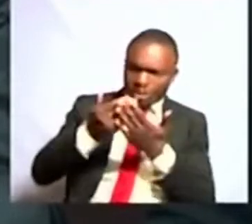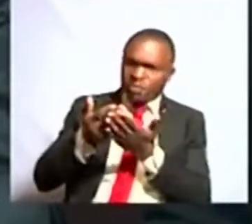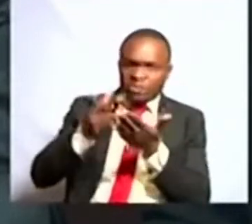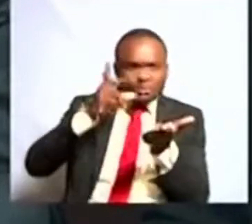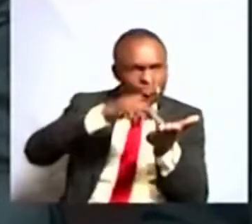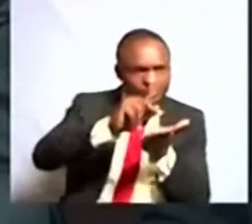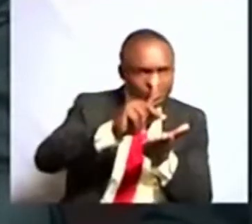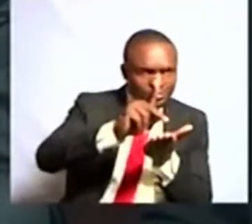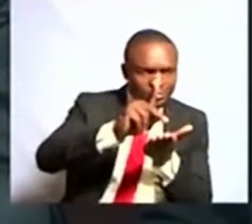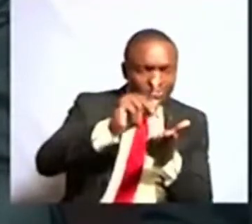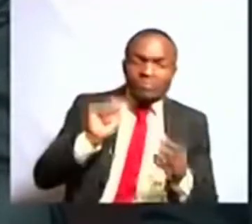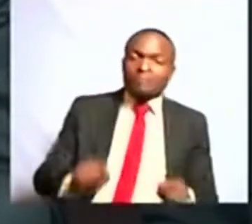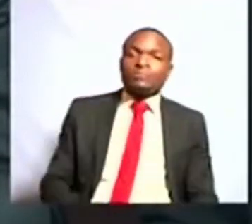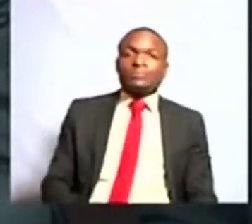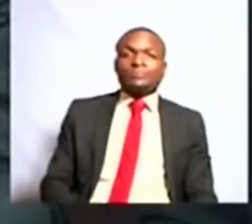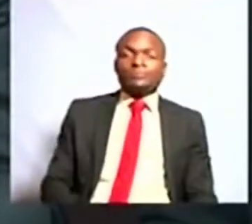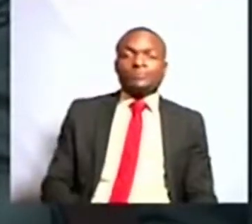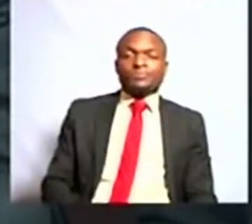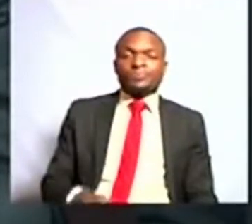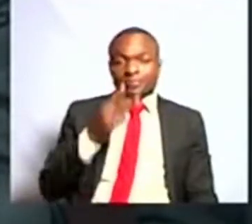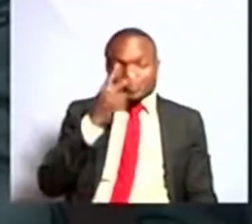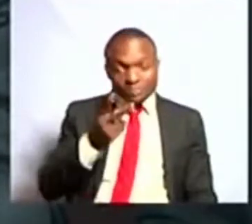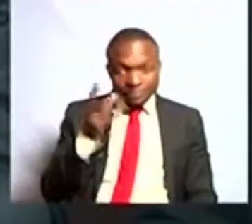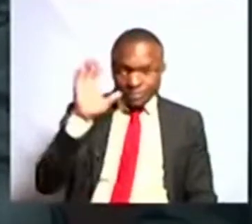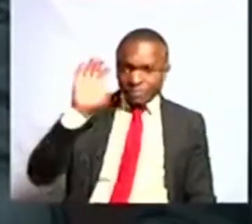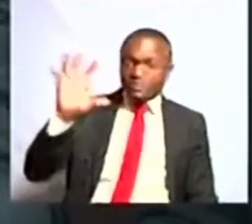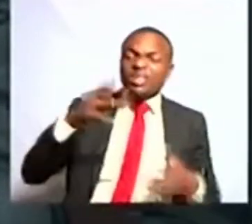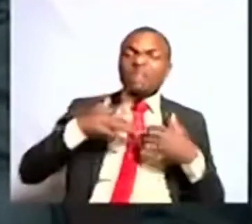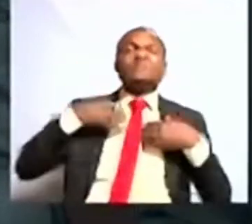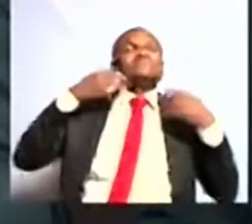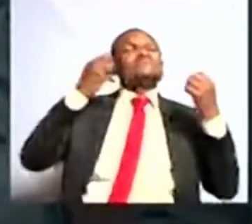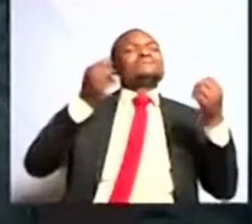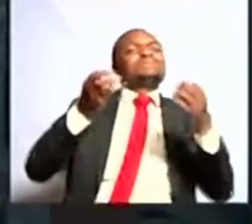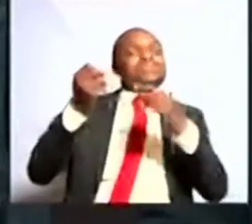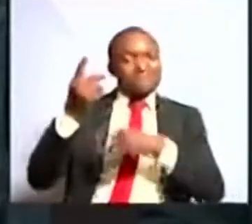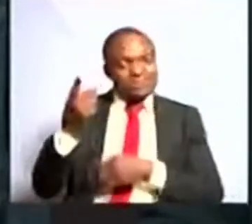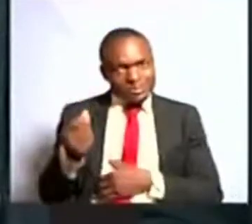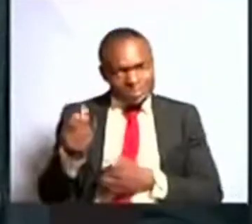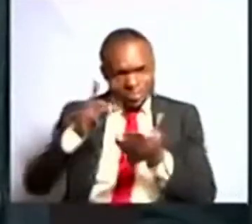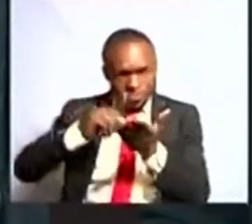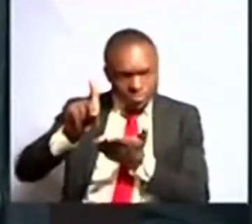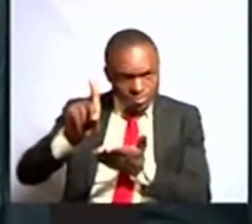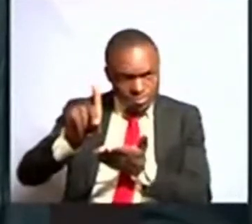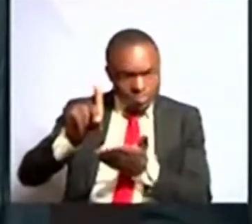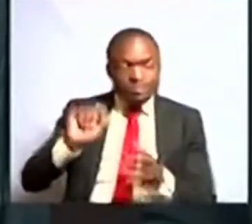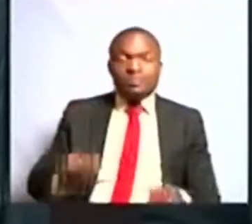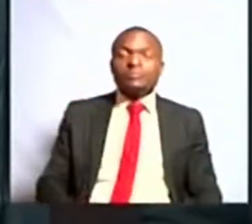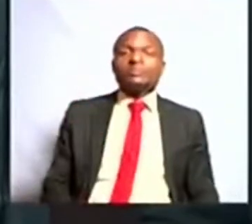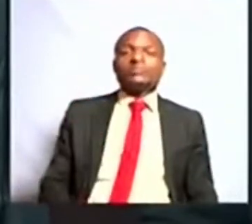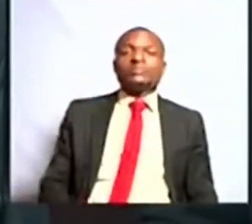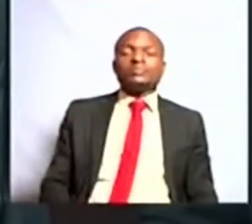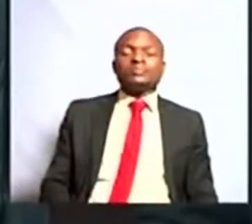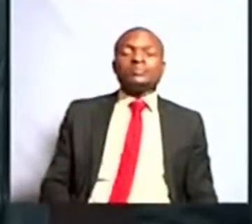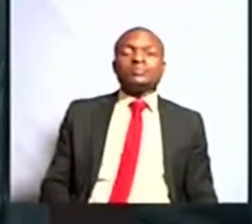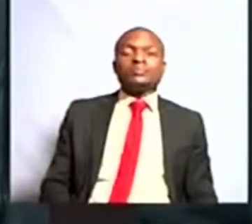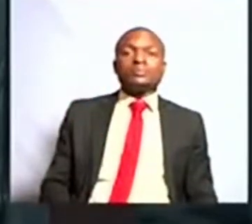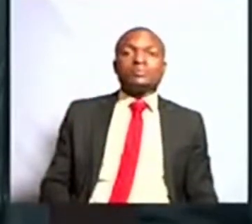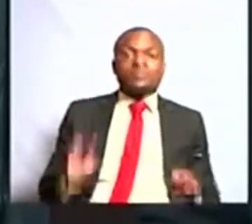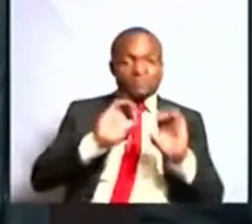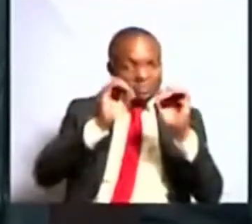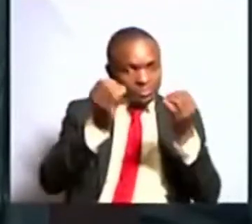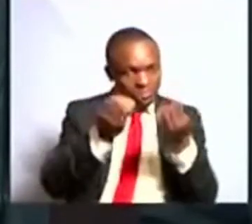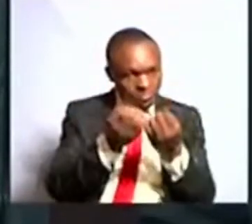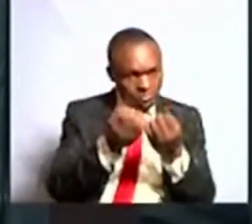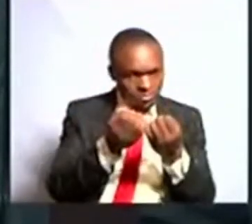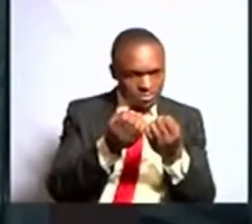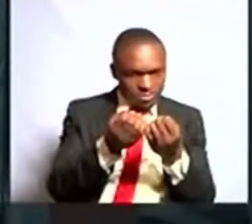pay? It looked like the province had a lot of money. They paid to an organization